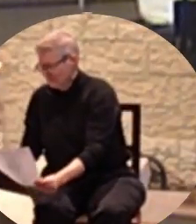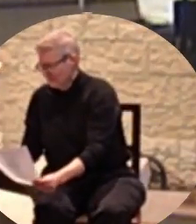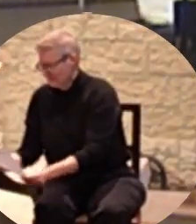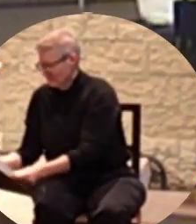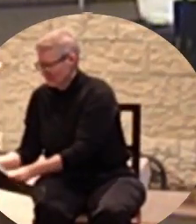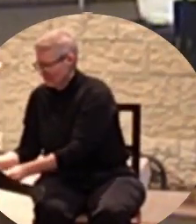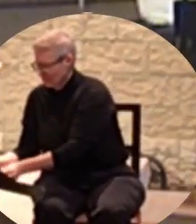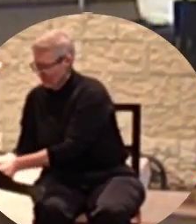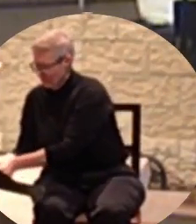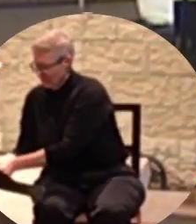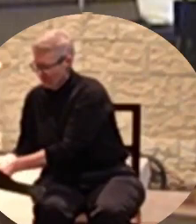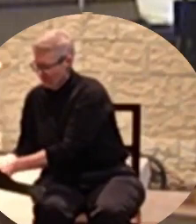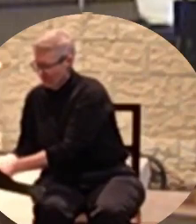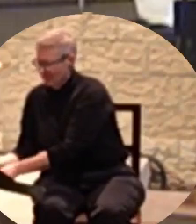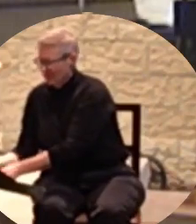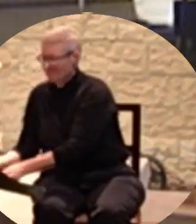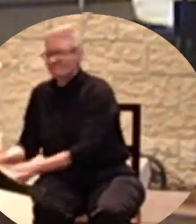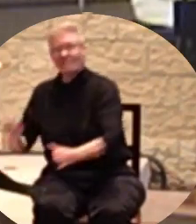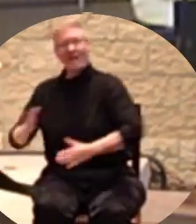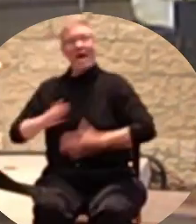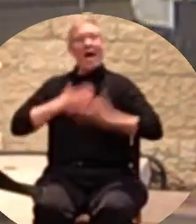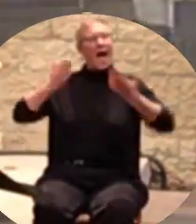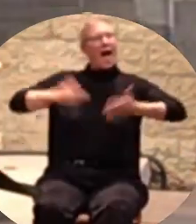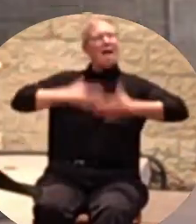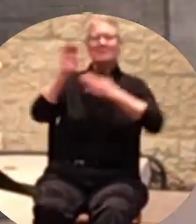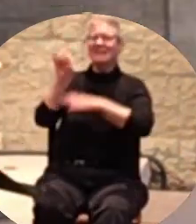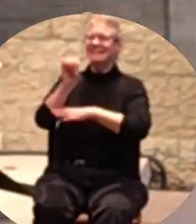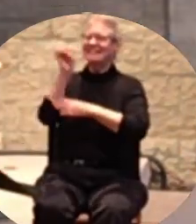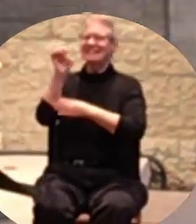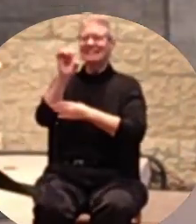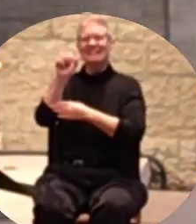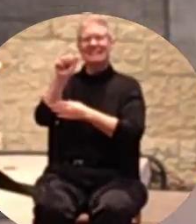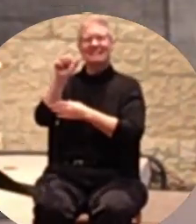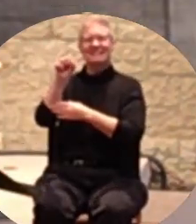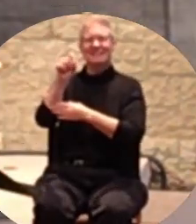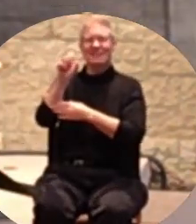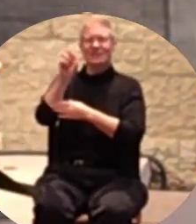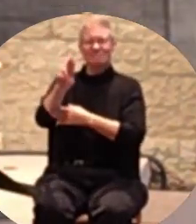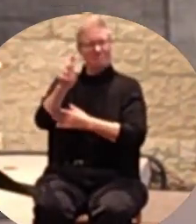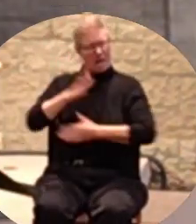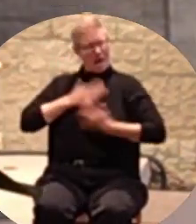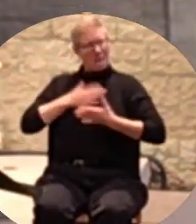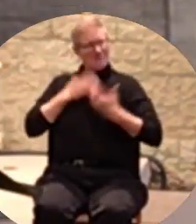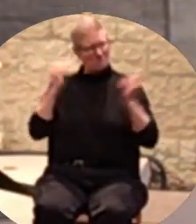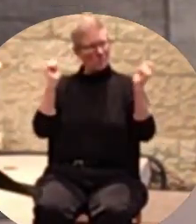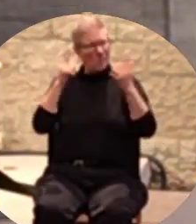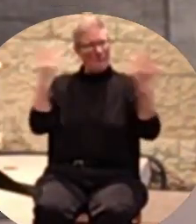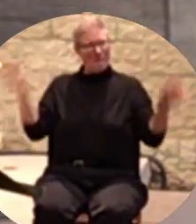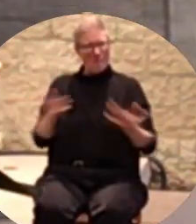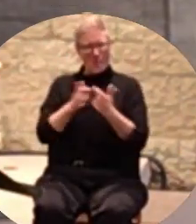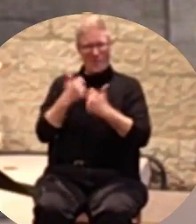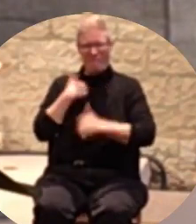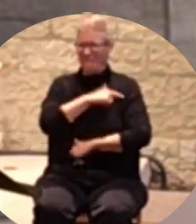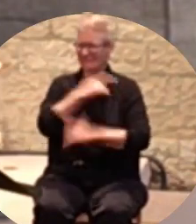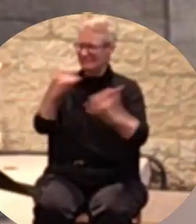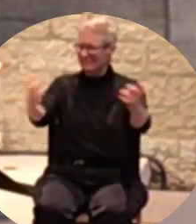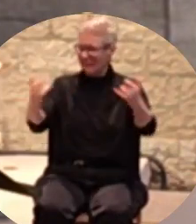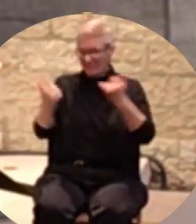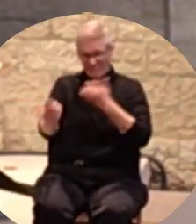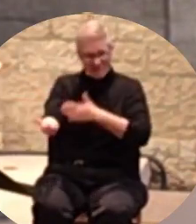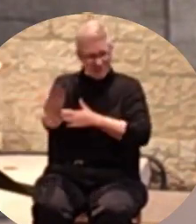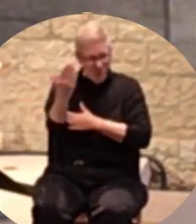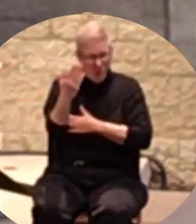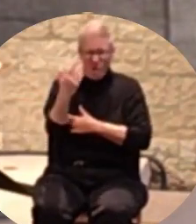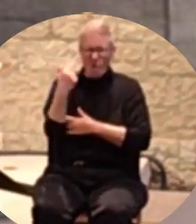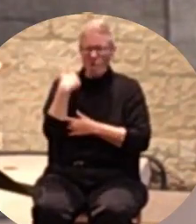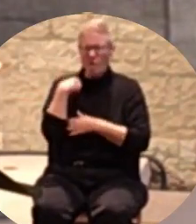Happy Easter. We're so glad that you're with us today. You know, this morning when I stepped outside, I thought I was